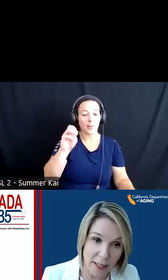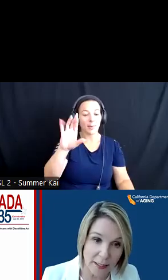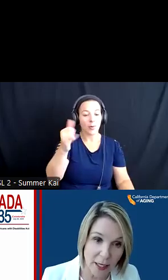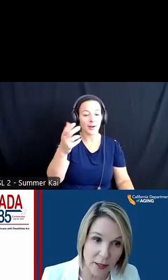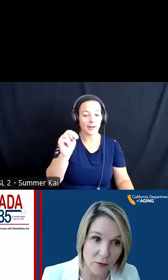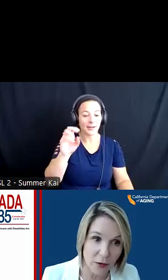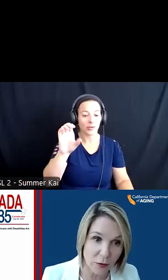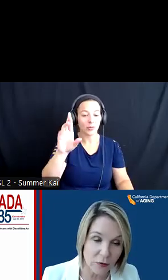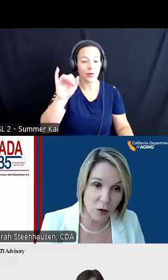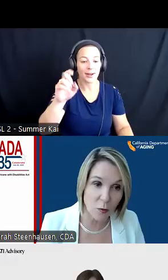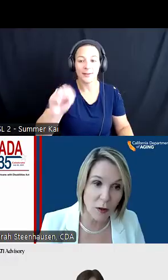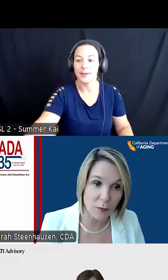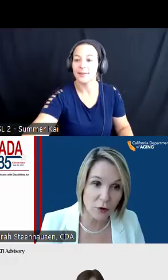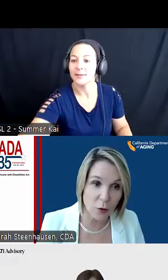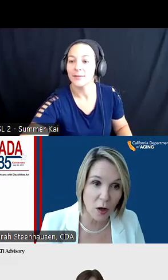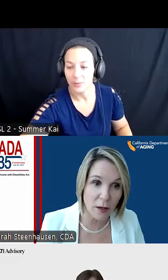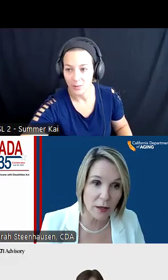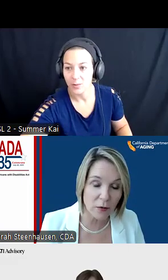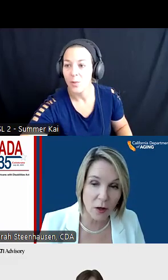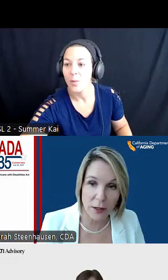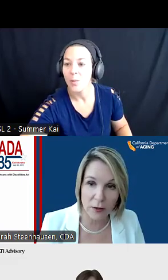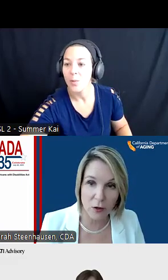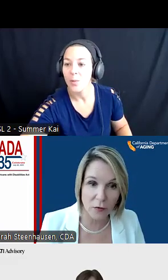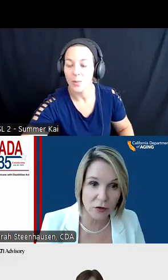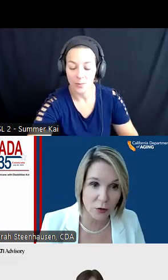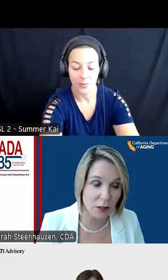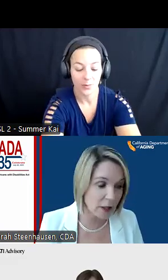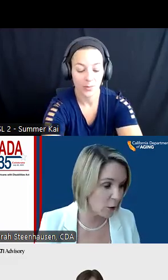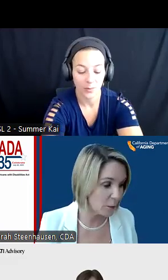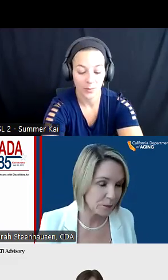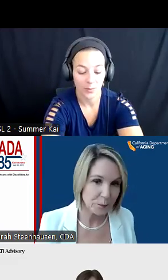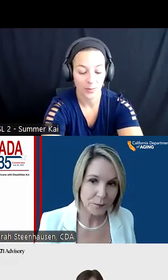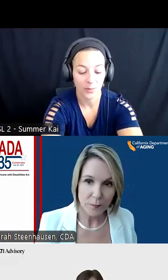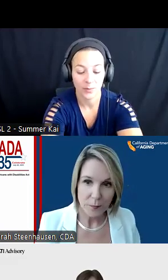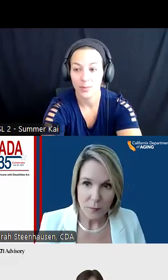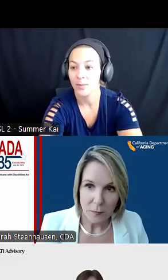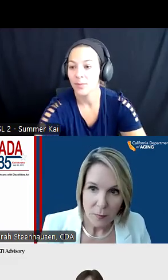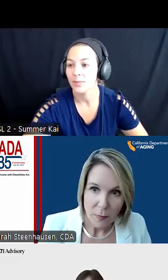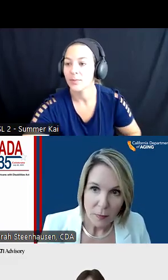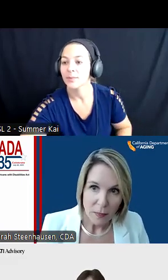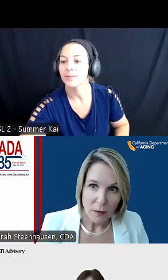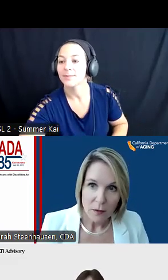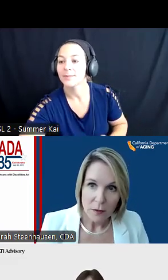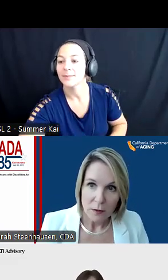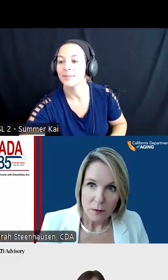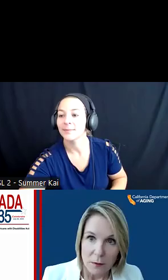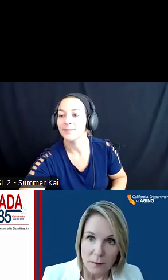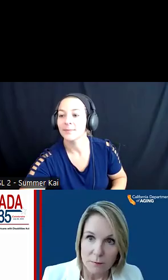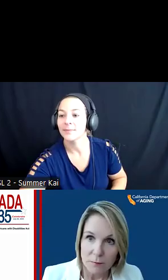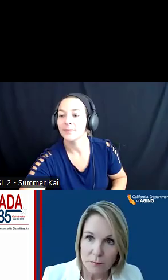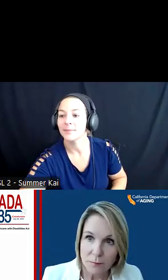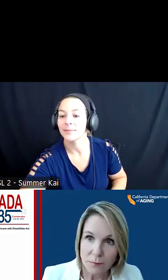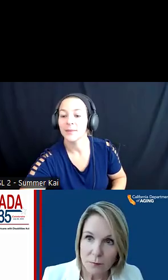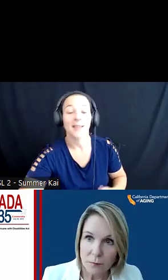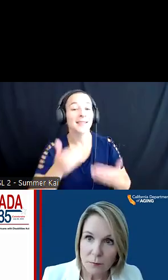at ATI Advisory. So welcome to you all, and I'll hand it over to you, Cleo. Thank you so much, Sarah.